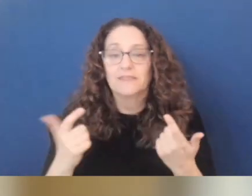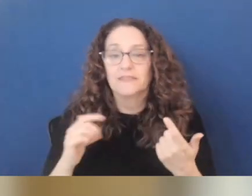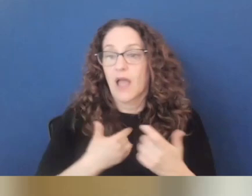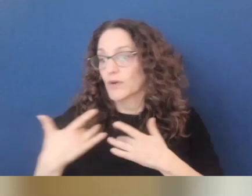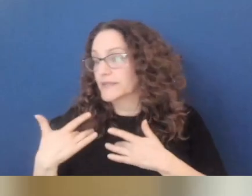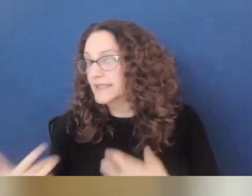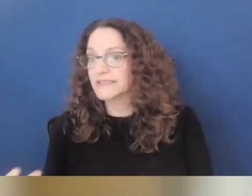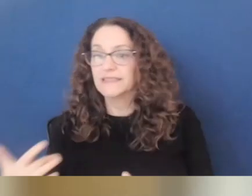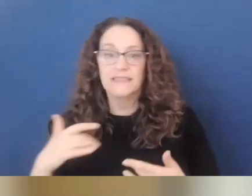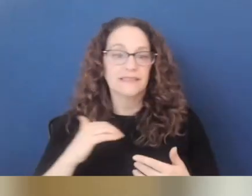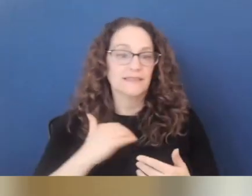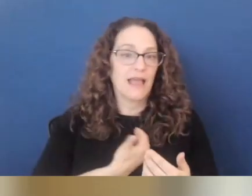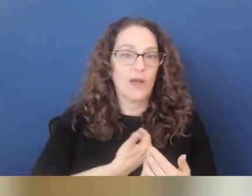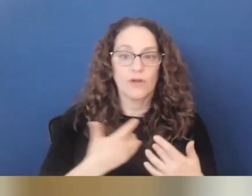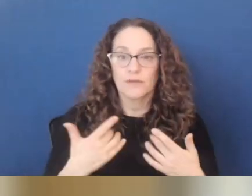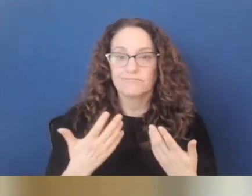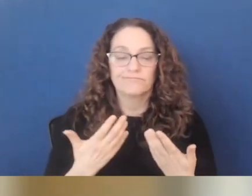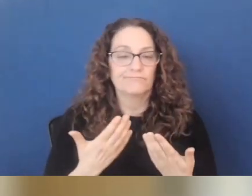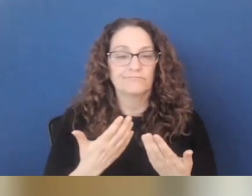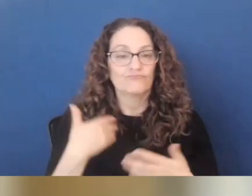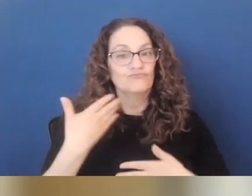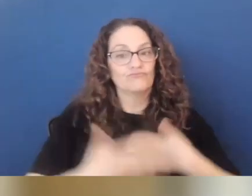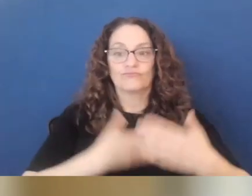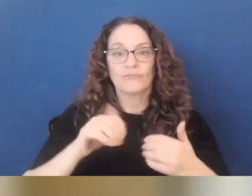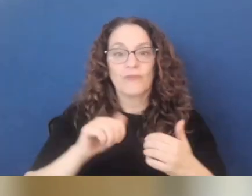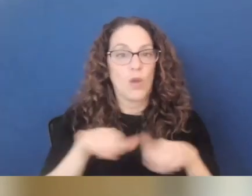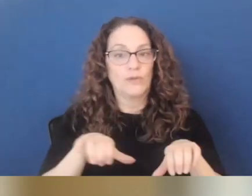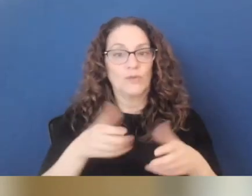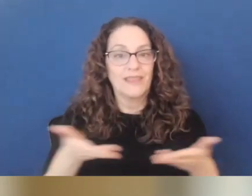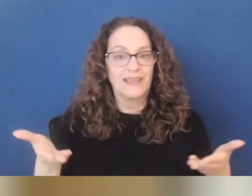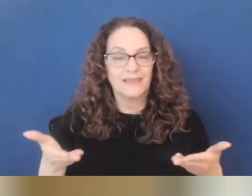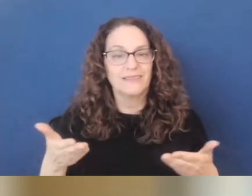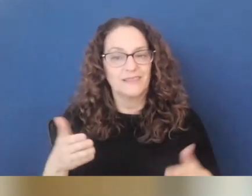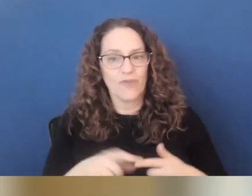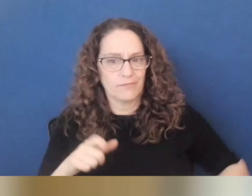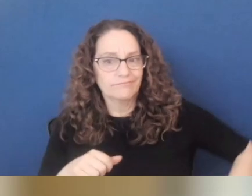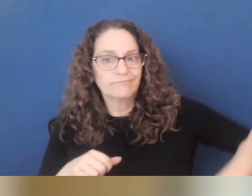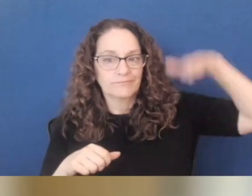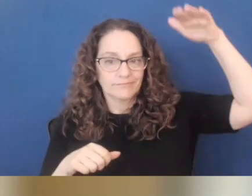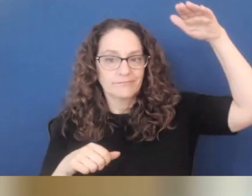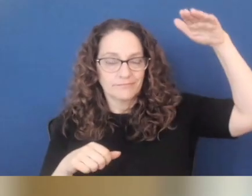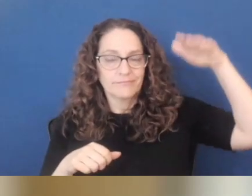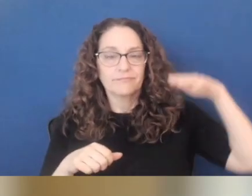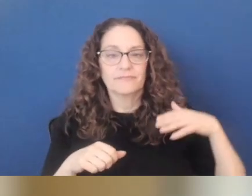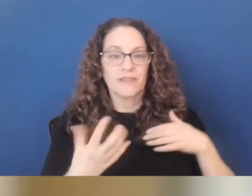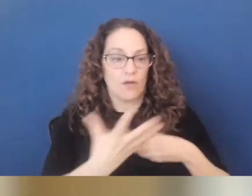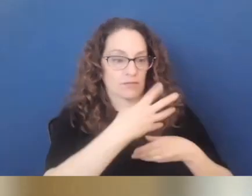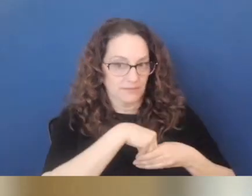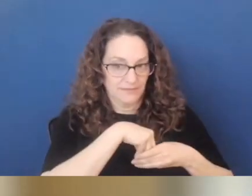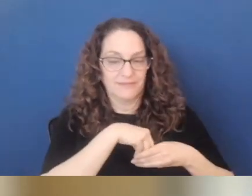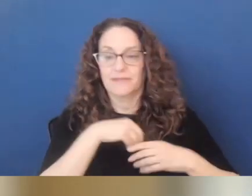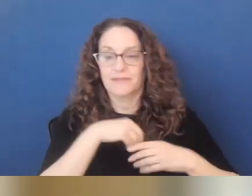based upon, you know, our own conditioning. But we're also looking at the universal or